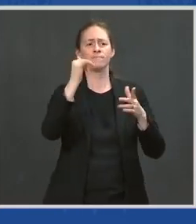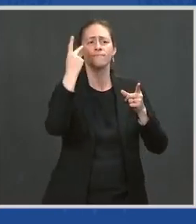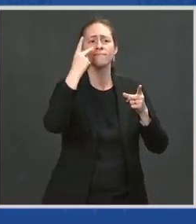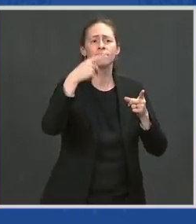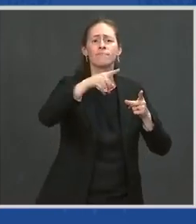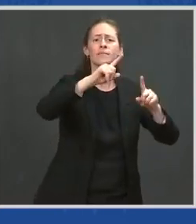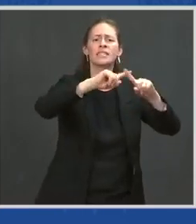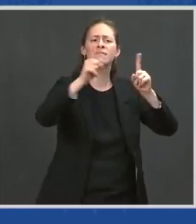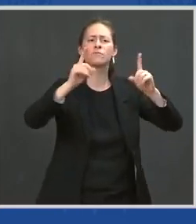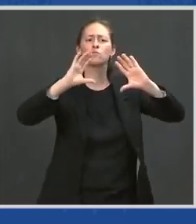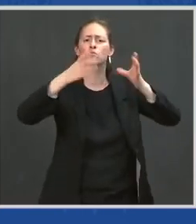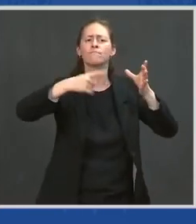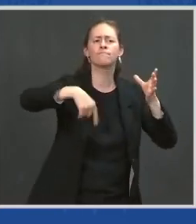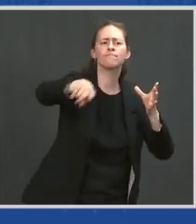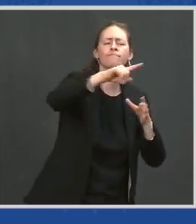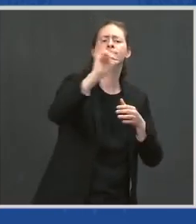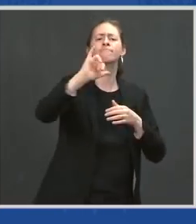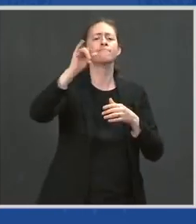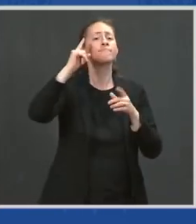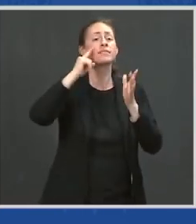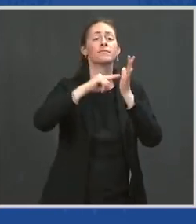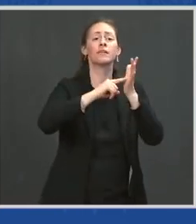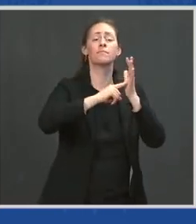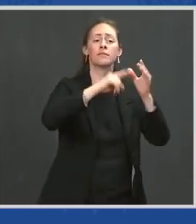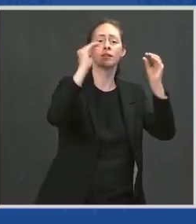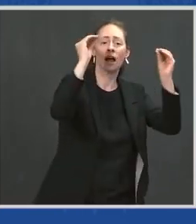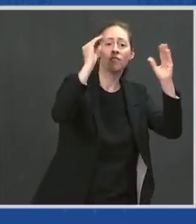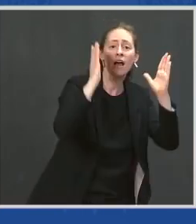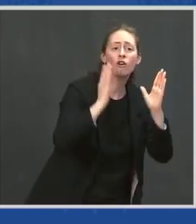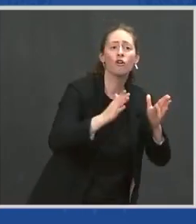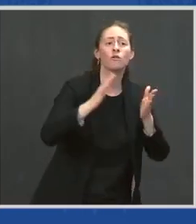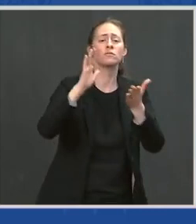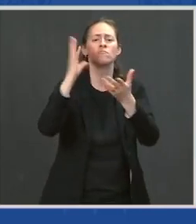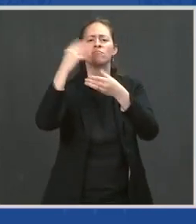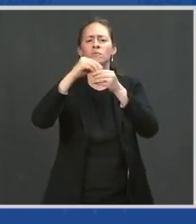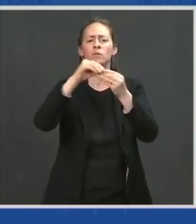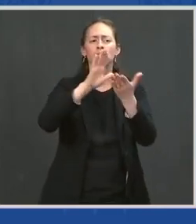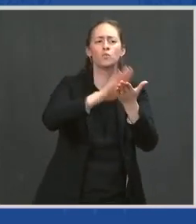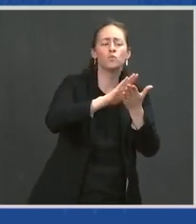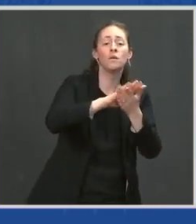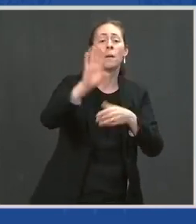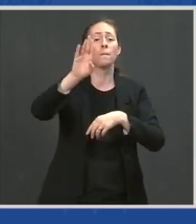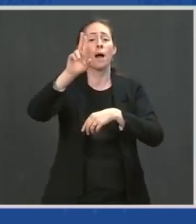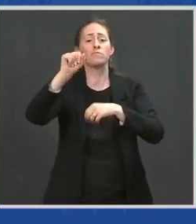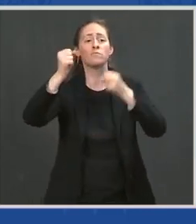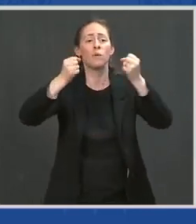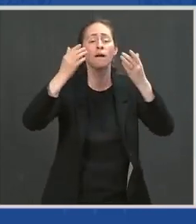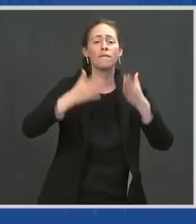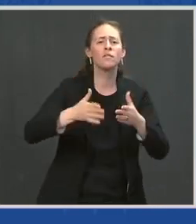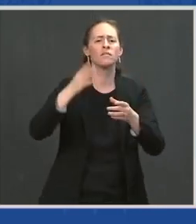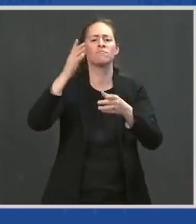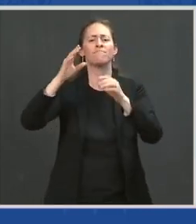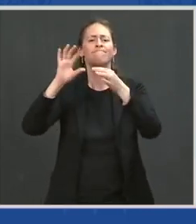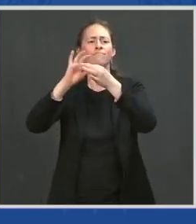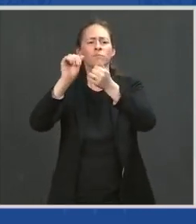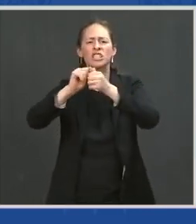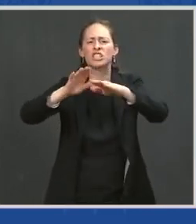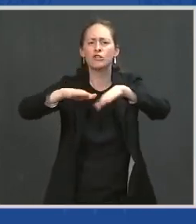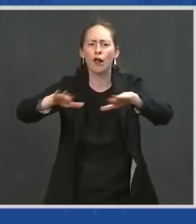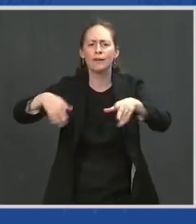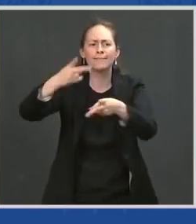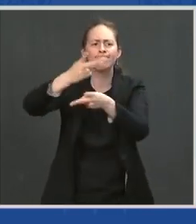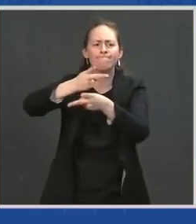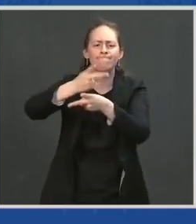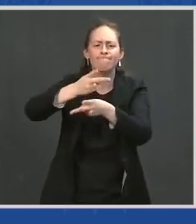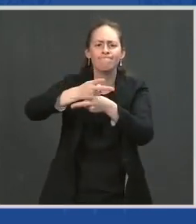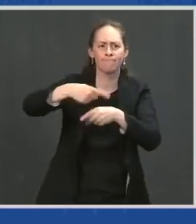Educators, school staff, bus drivers, and child care workers. Back in February, when